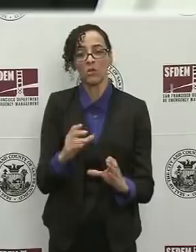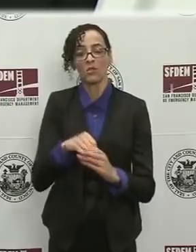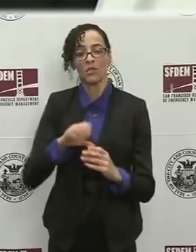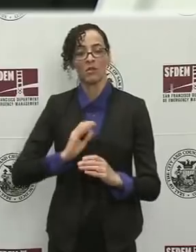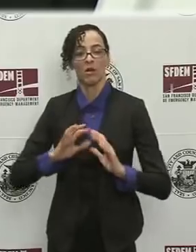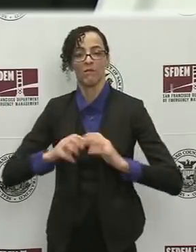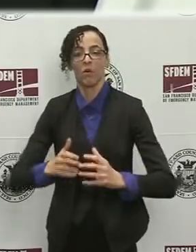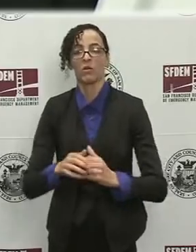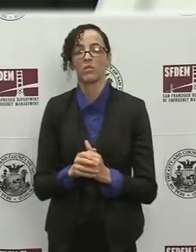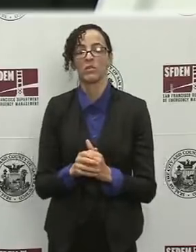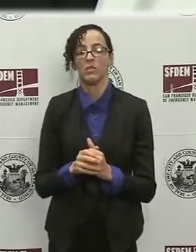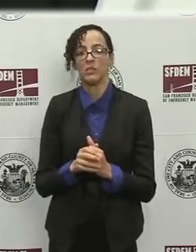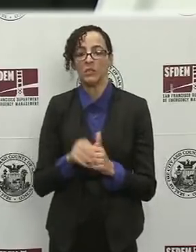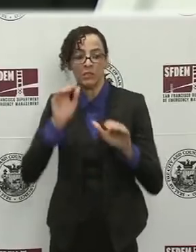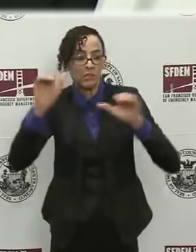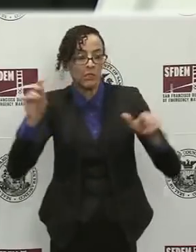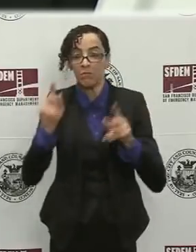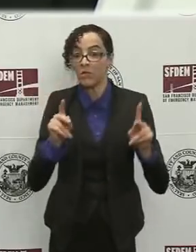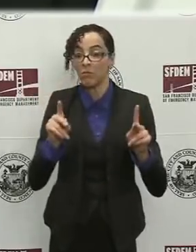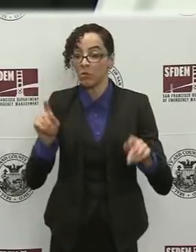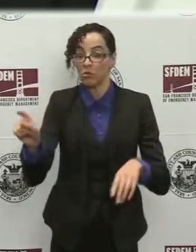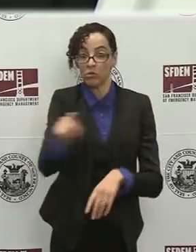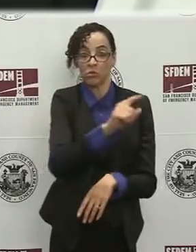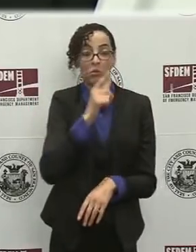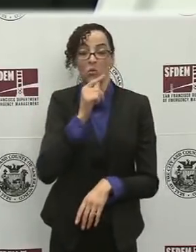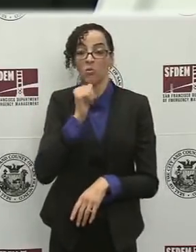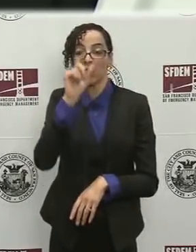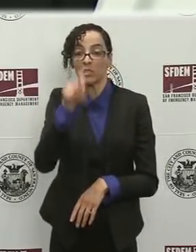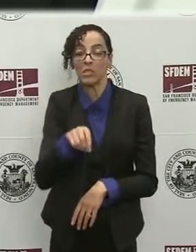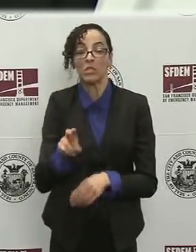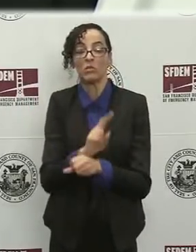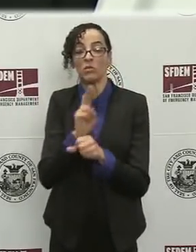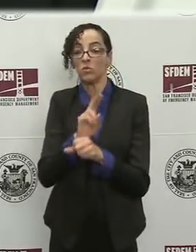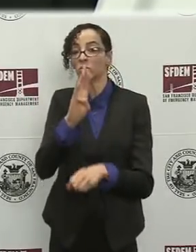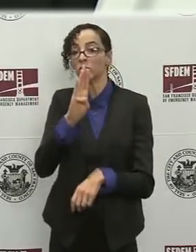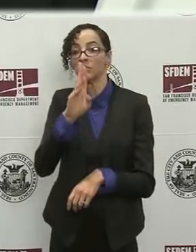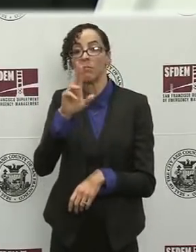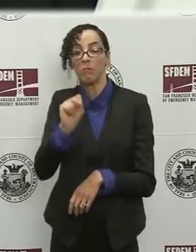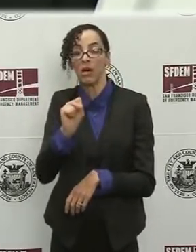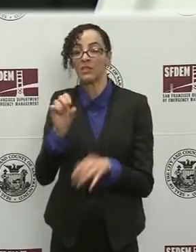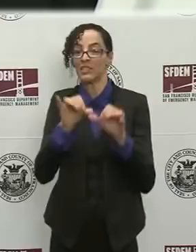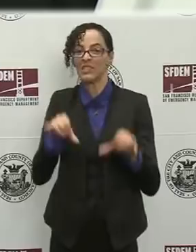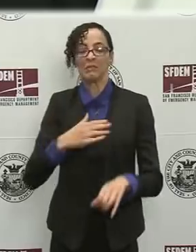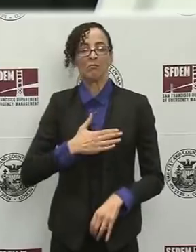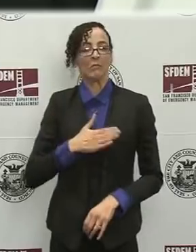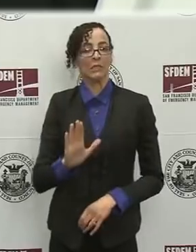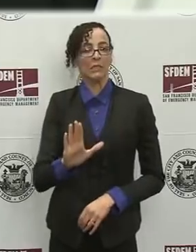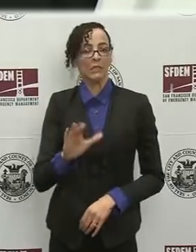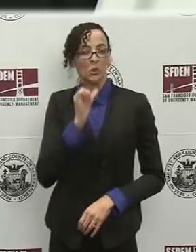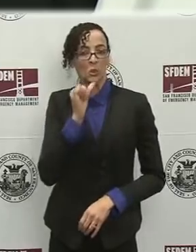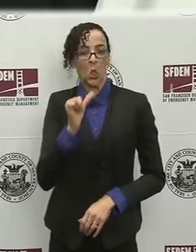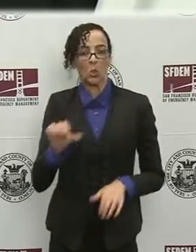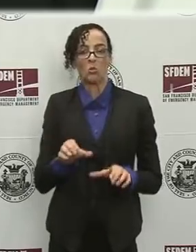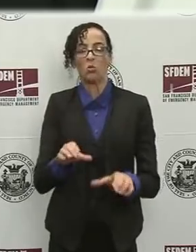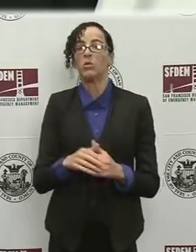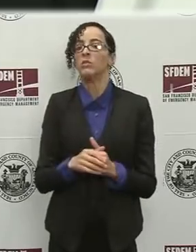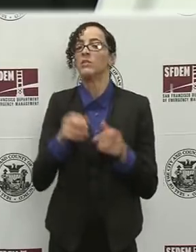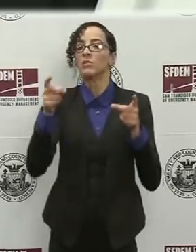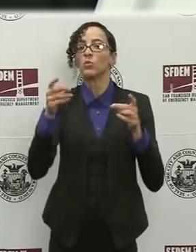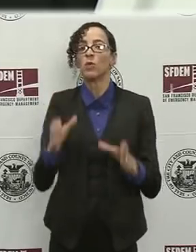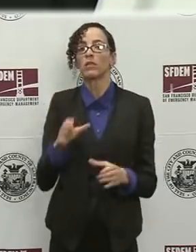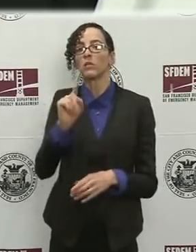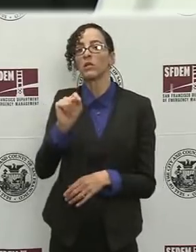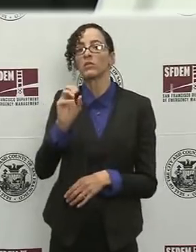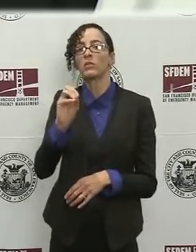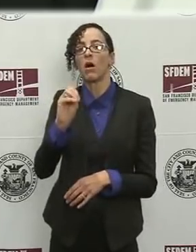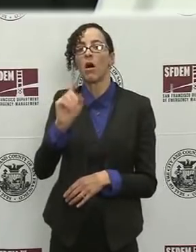Muni, please don't. And I know that Director Tomlin mentioned that before. This is the last thing that we want to say, but we want